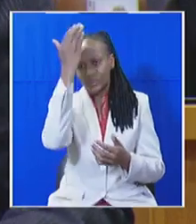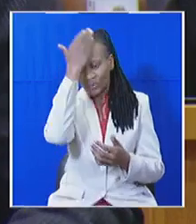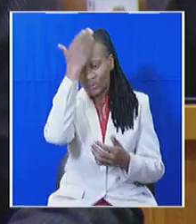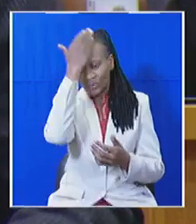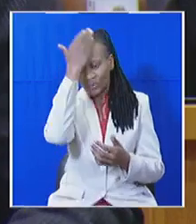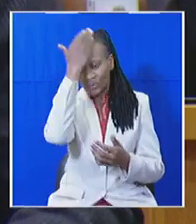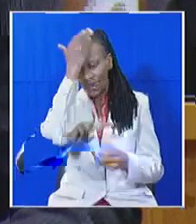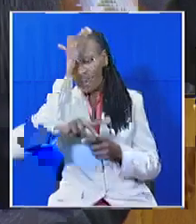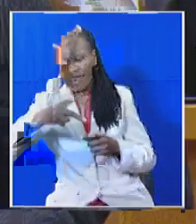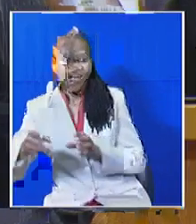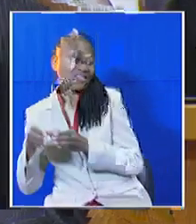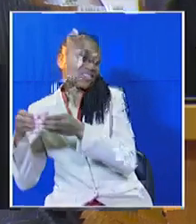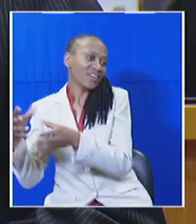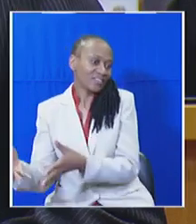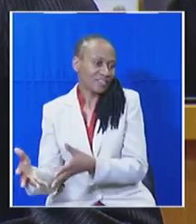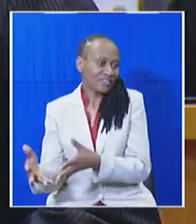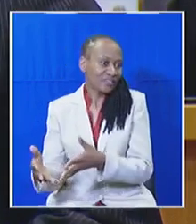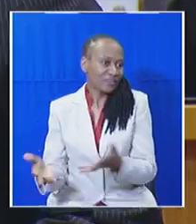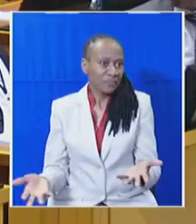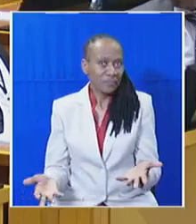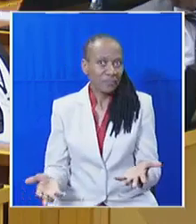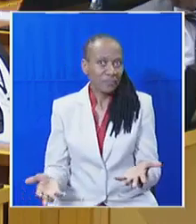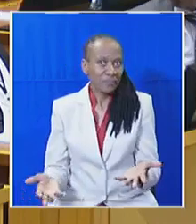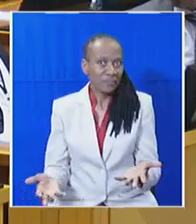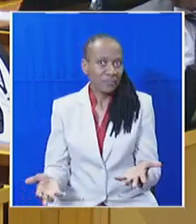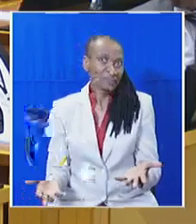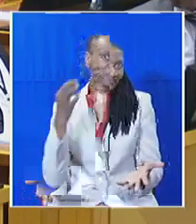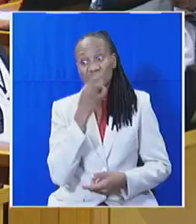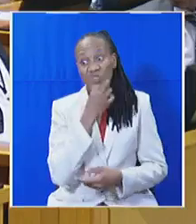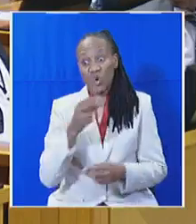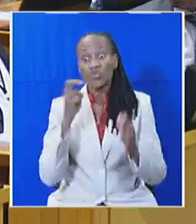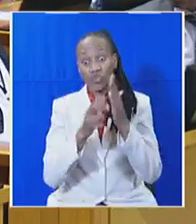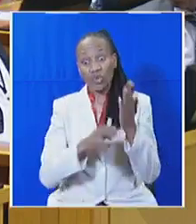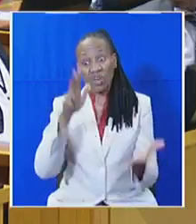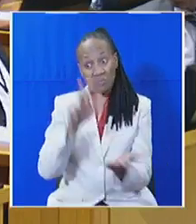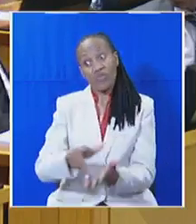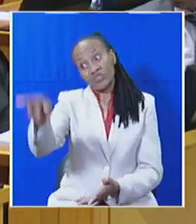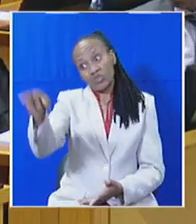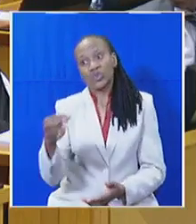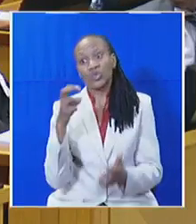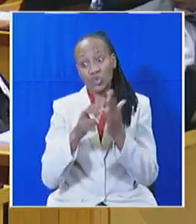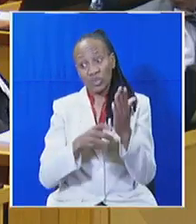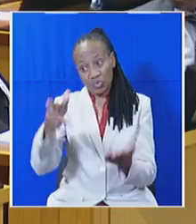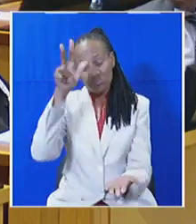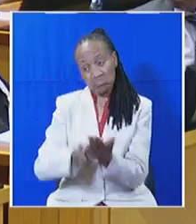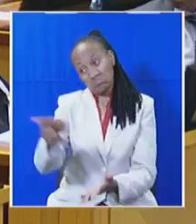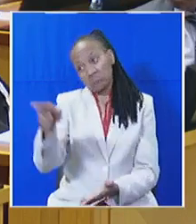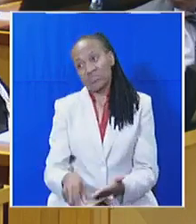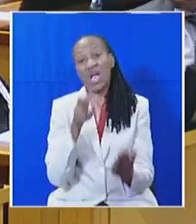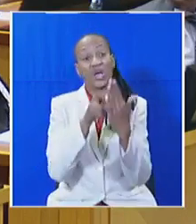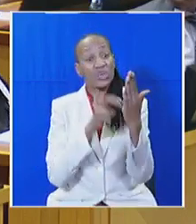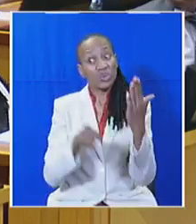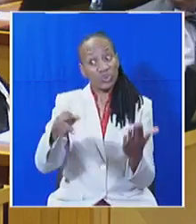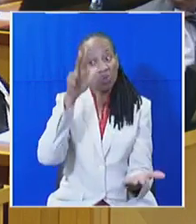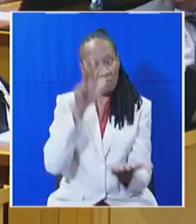And you are to people to come here and kill us. Pass the rule. You pass the rule that